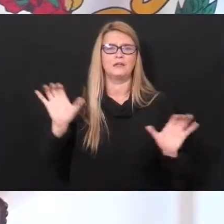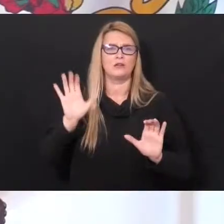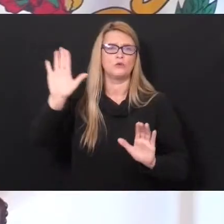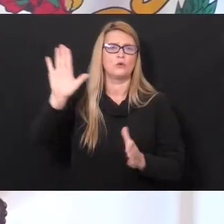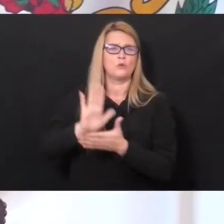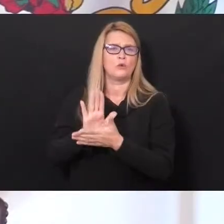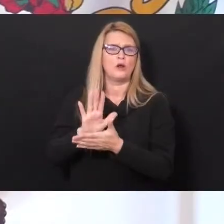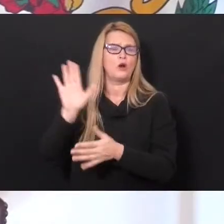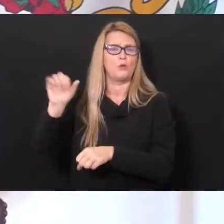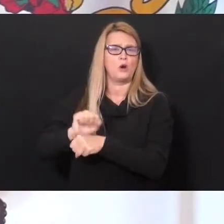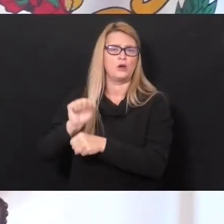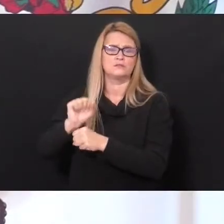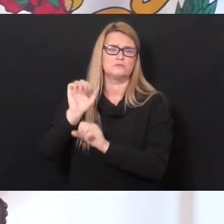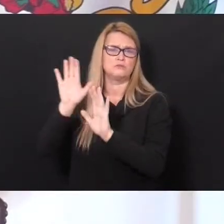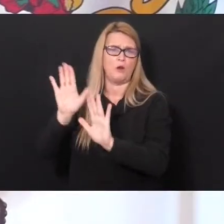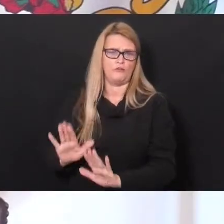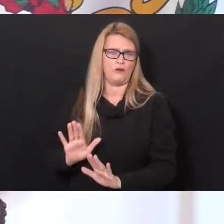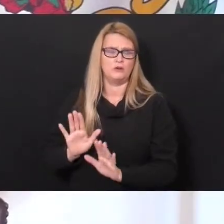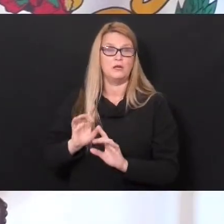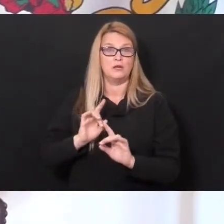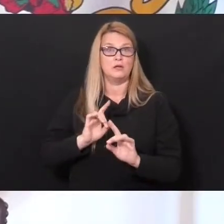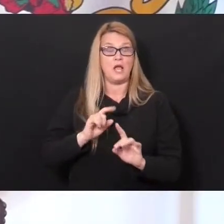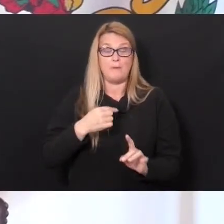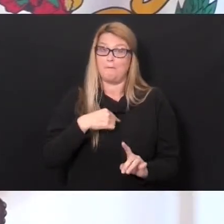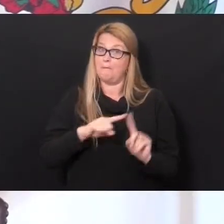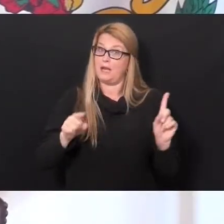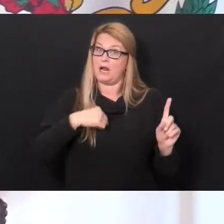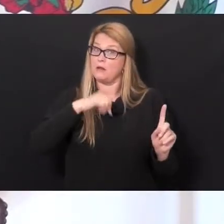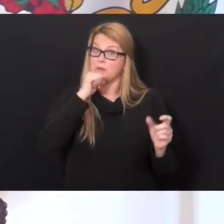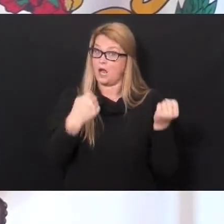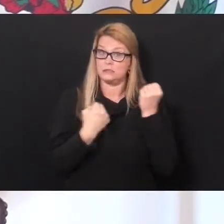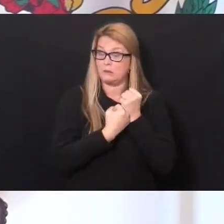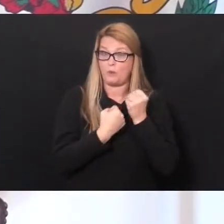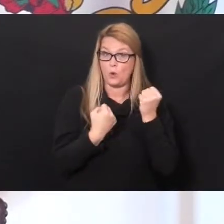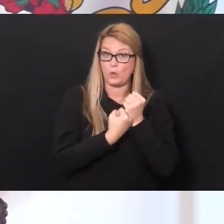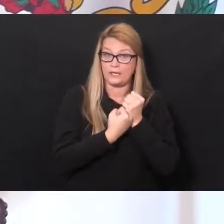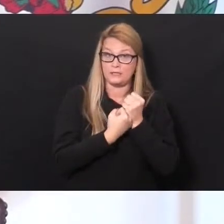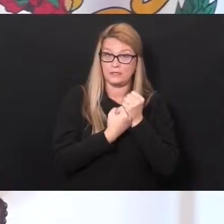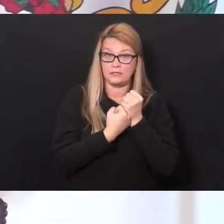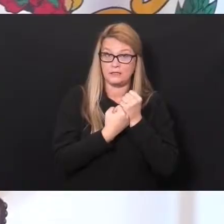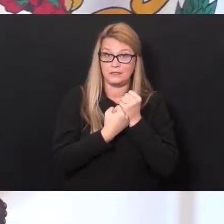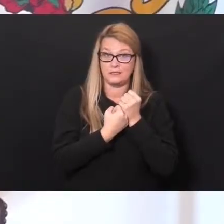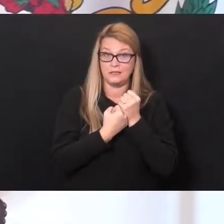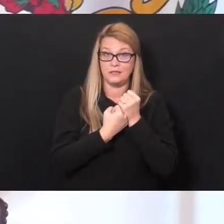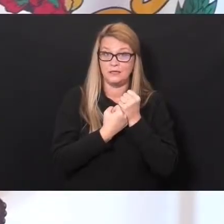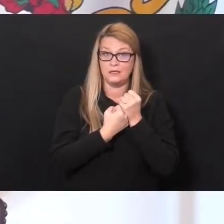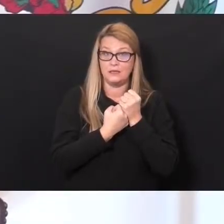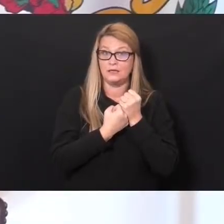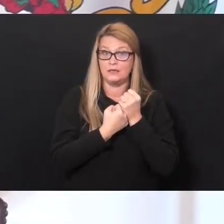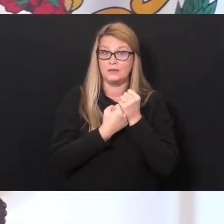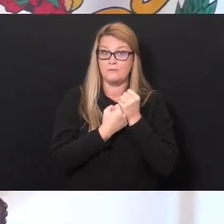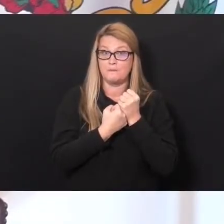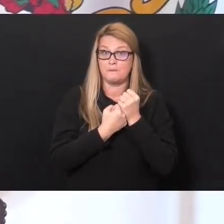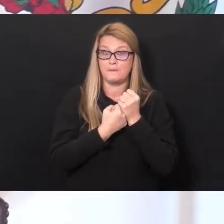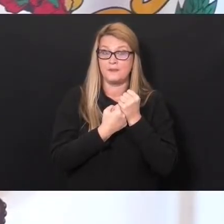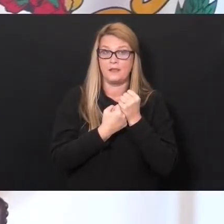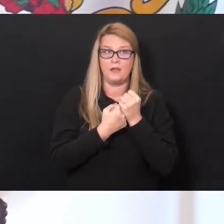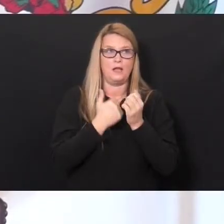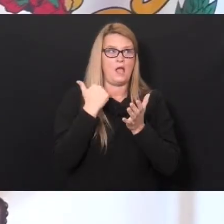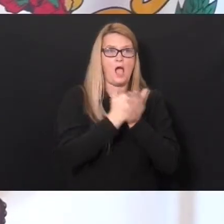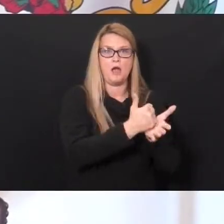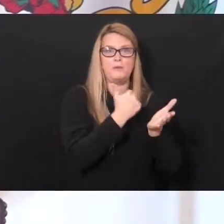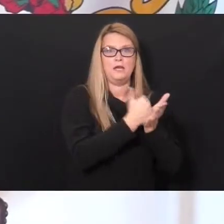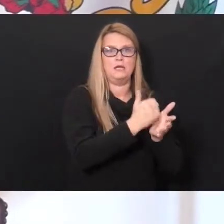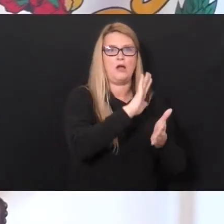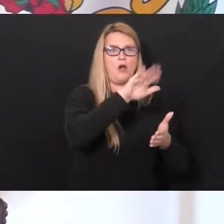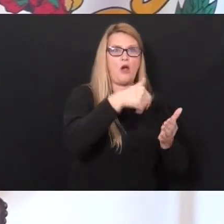and everything else. And I am not for, I am not for a bailout to